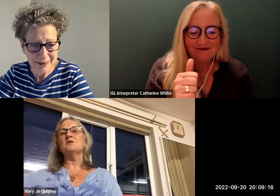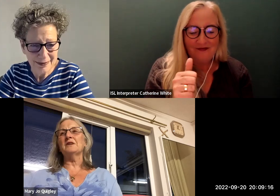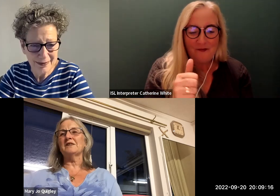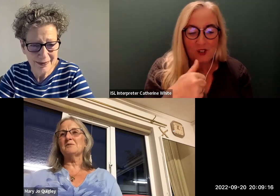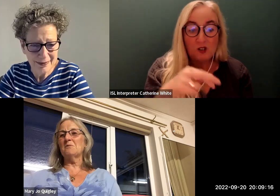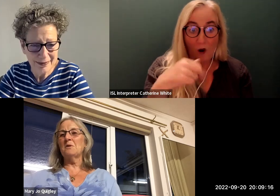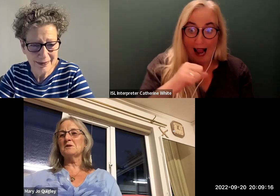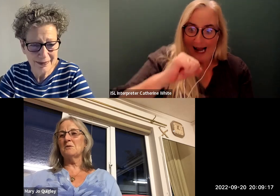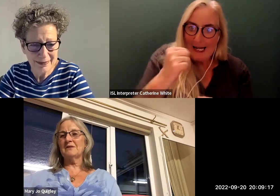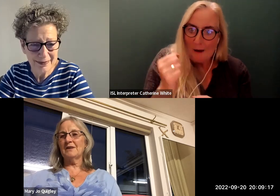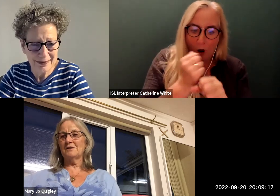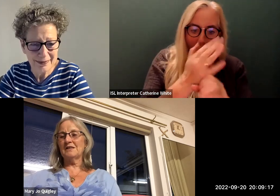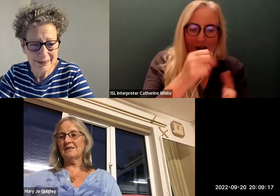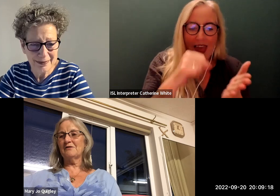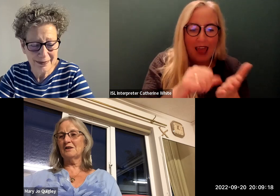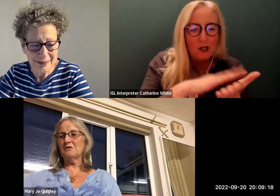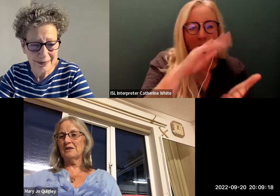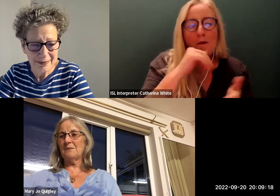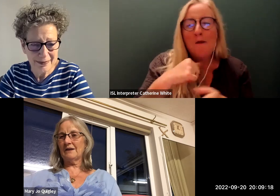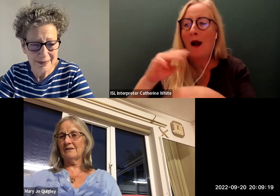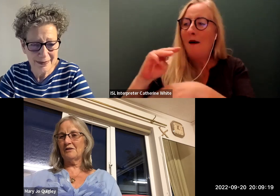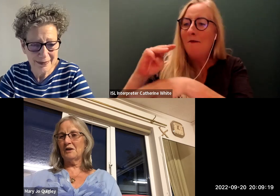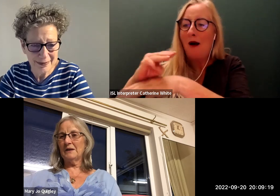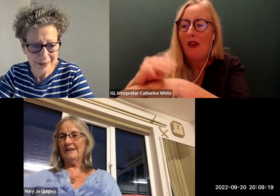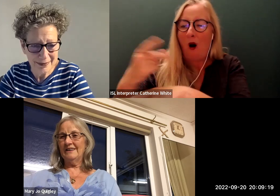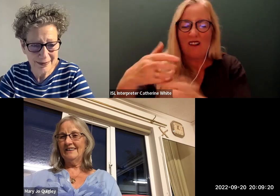kept all the letters, but Mum was always giving out to Daddy for not writing back